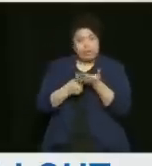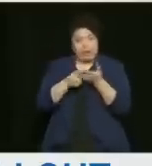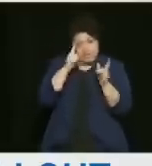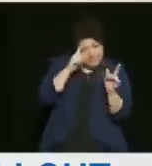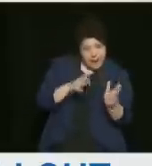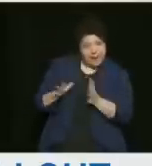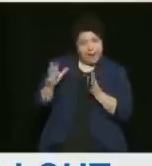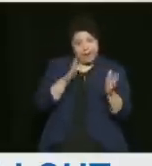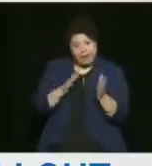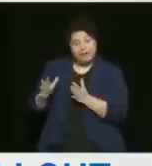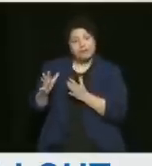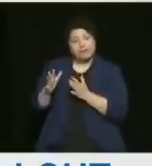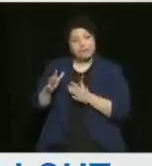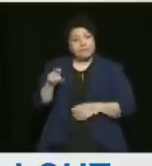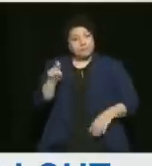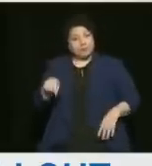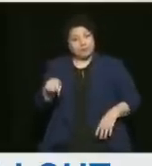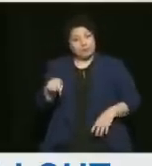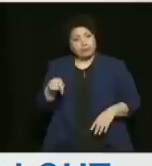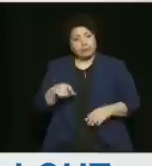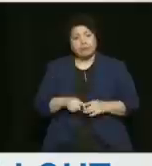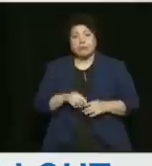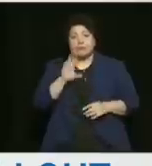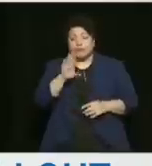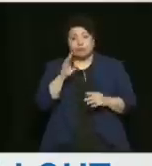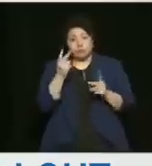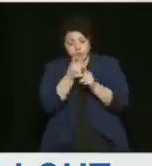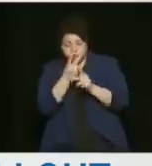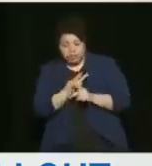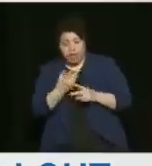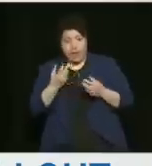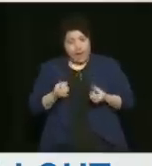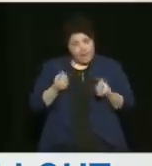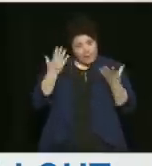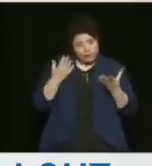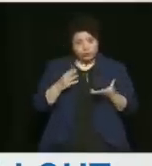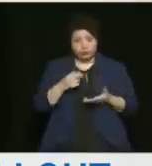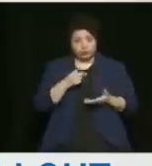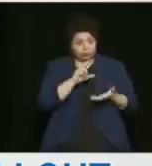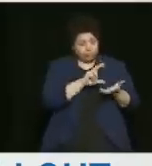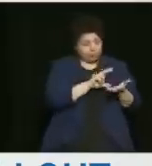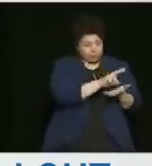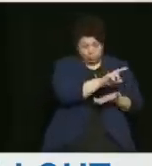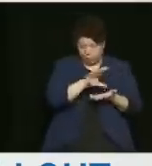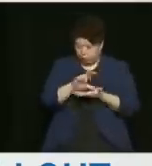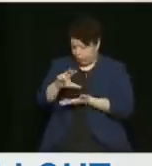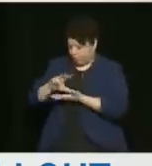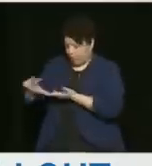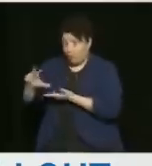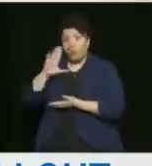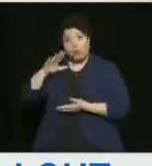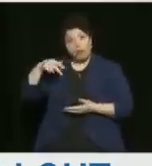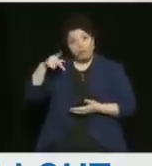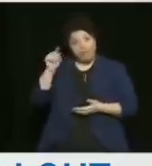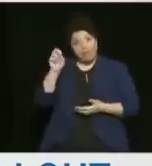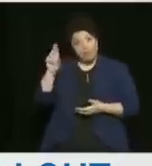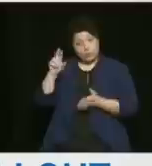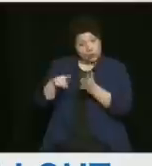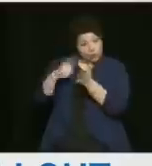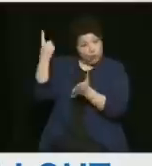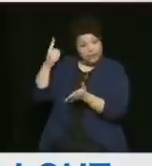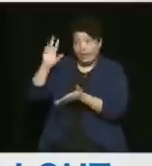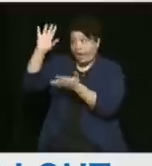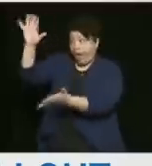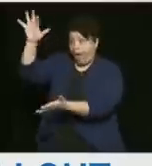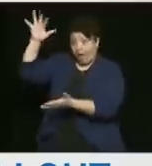if you look at sort of the allocation, the Pfizer vaccine will not come all at once. It will come in sort of regular shipments. So